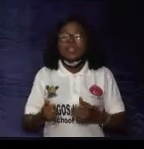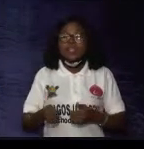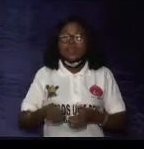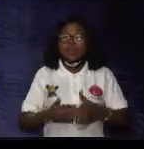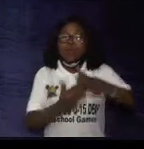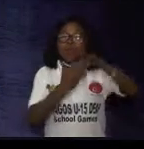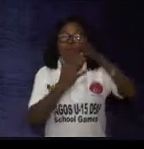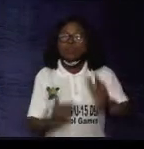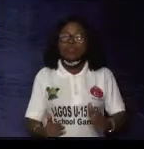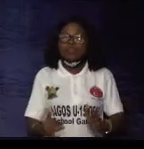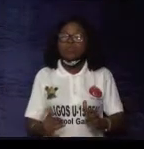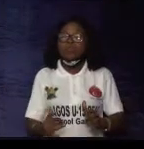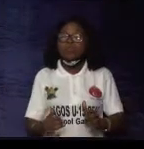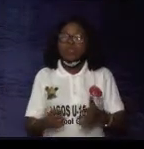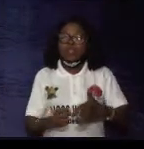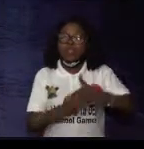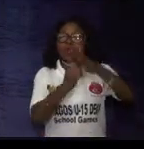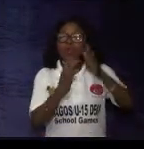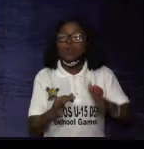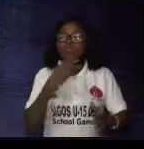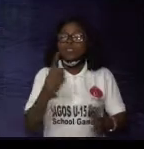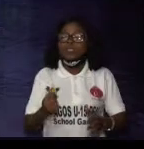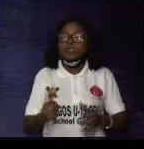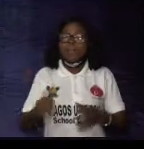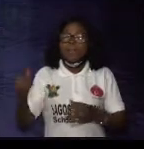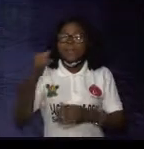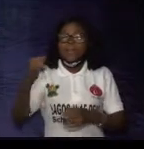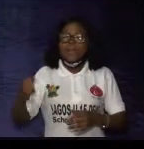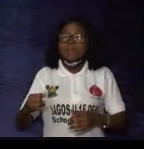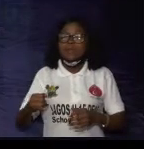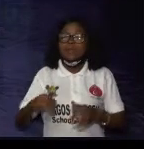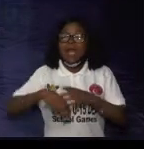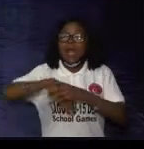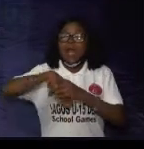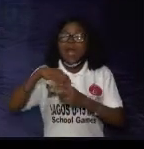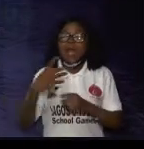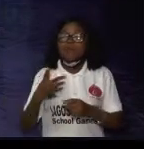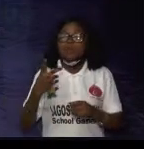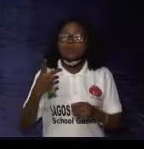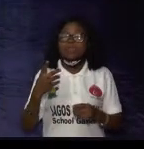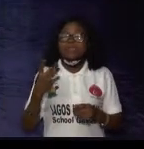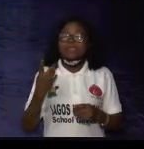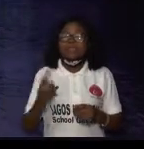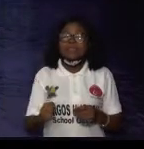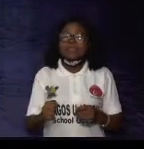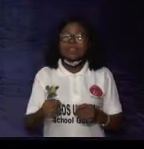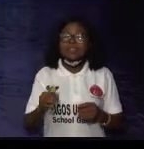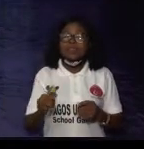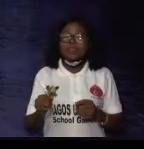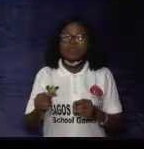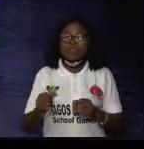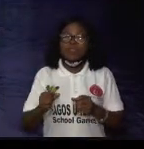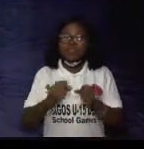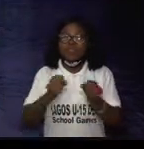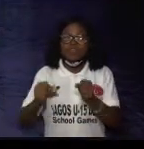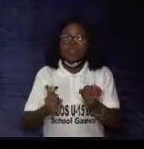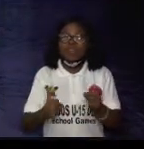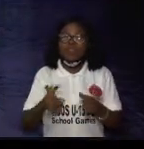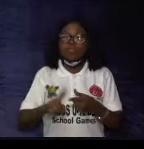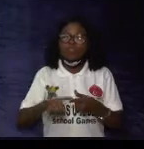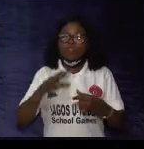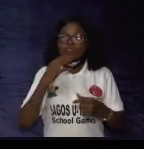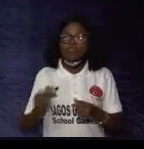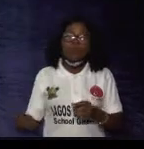mapped out a strategy to defeat the opponents. The coach mapped out a